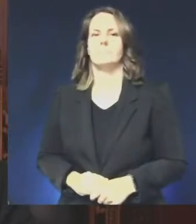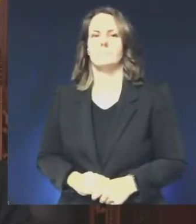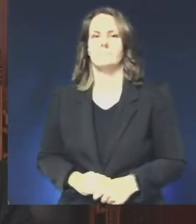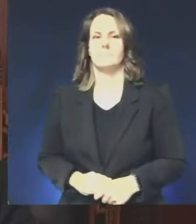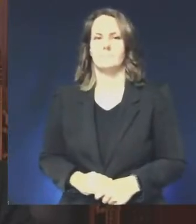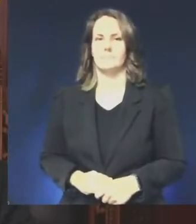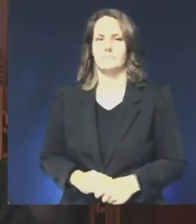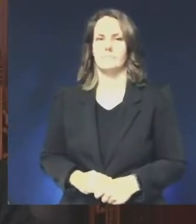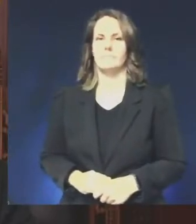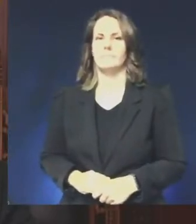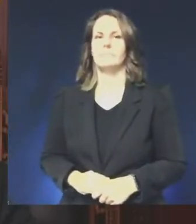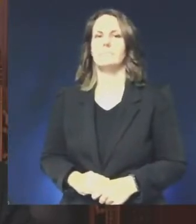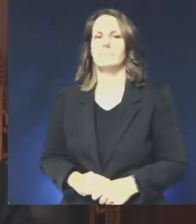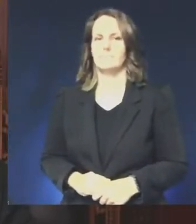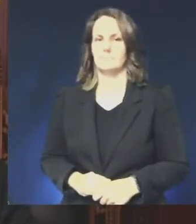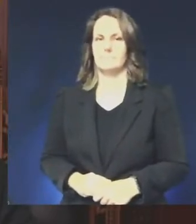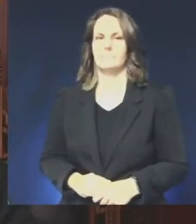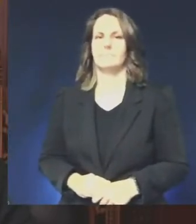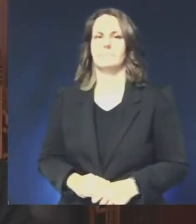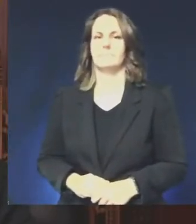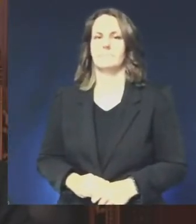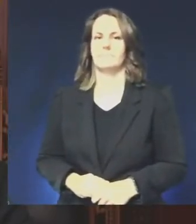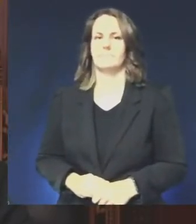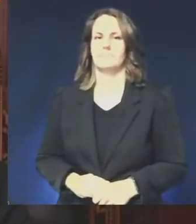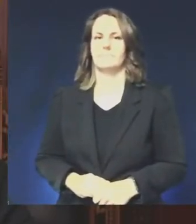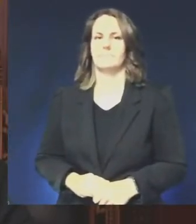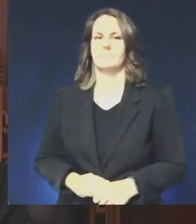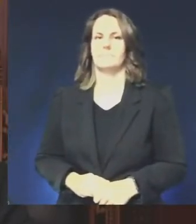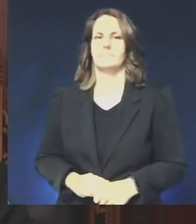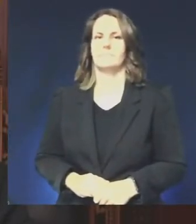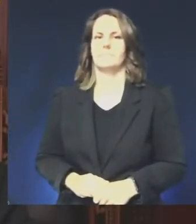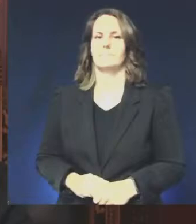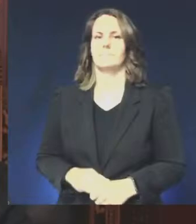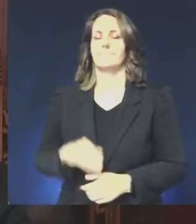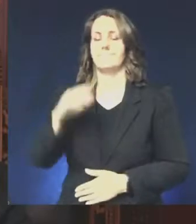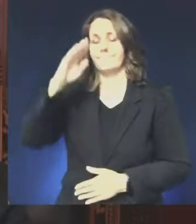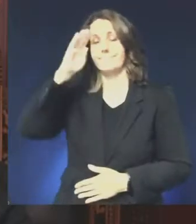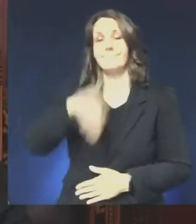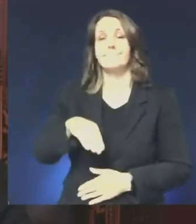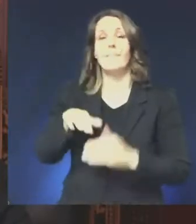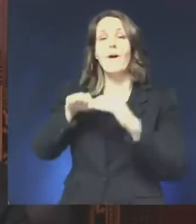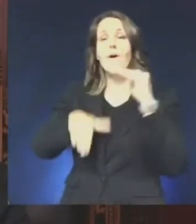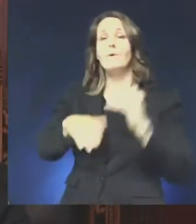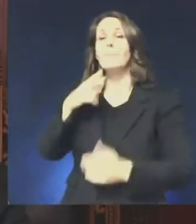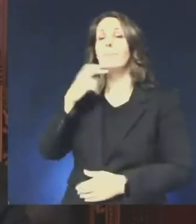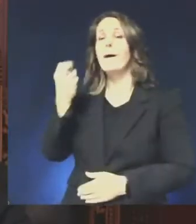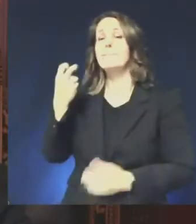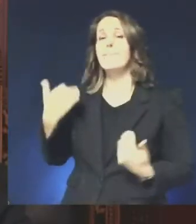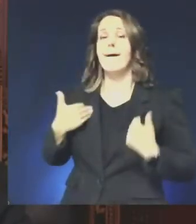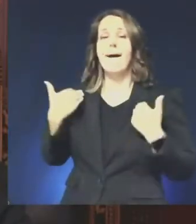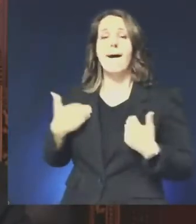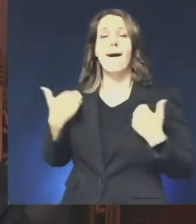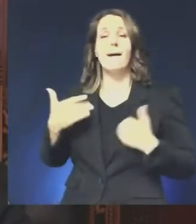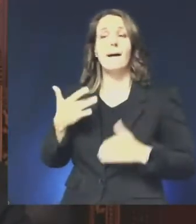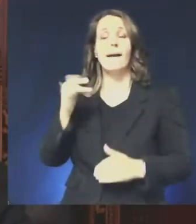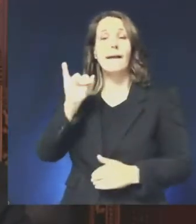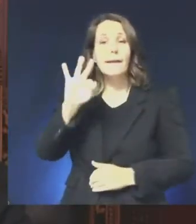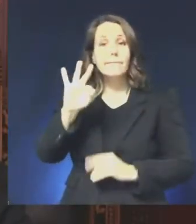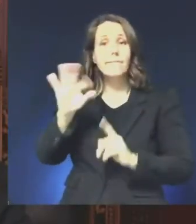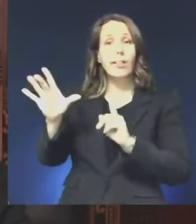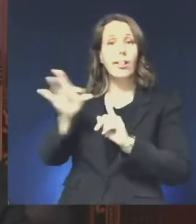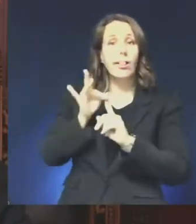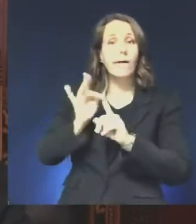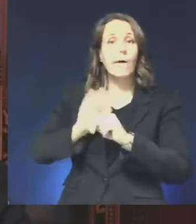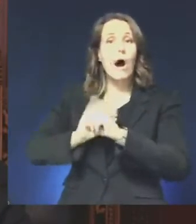also learned that children can become infected and spread it to others in their family and to each other at just as high rate as any other